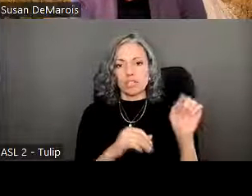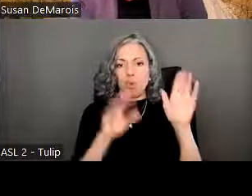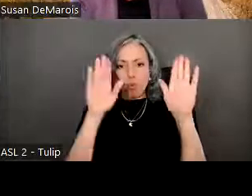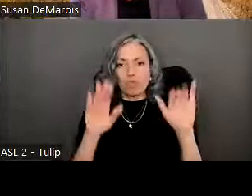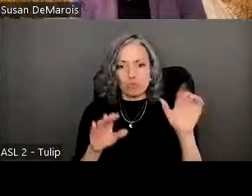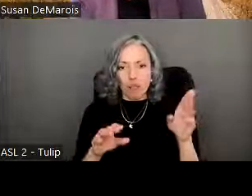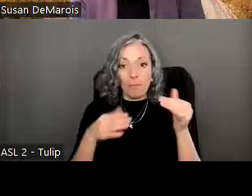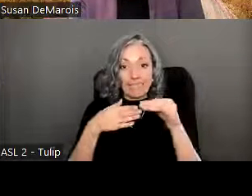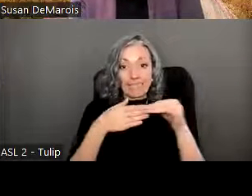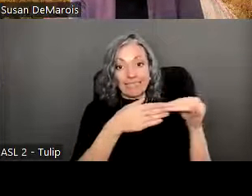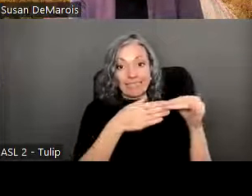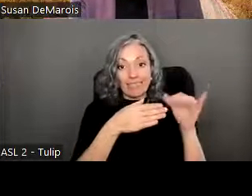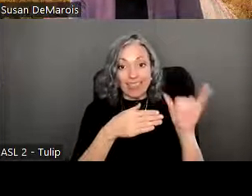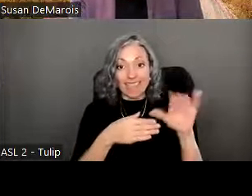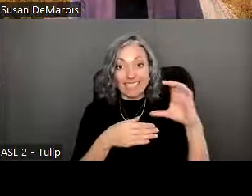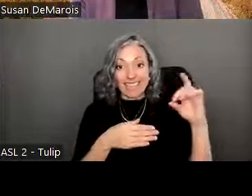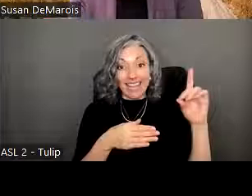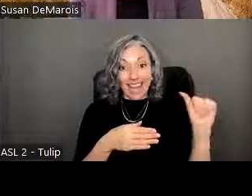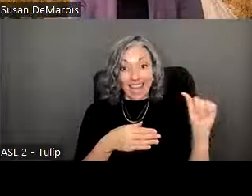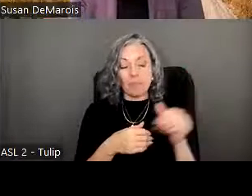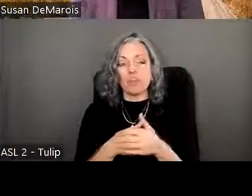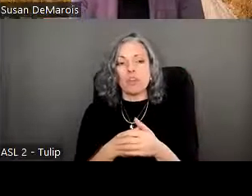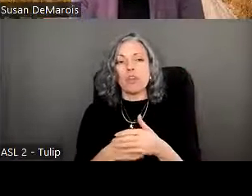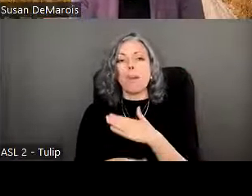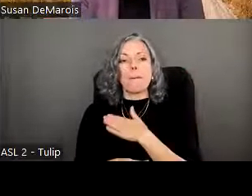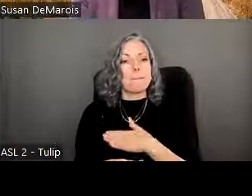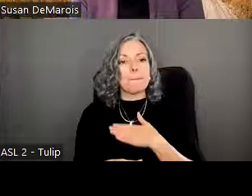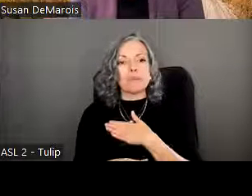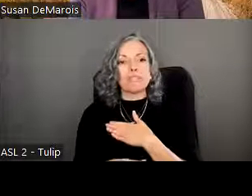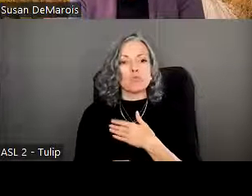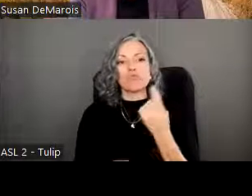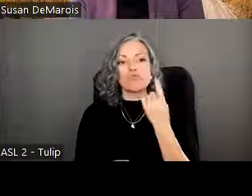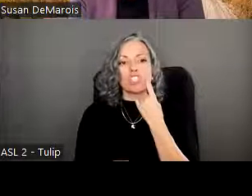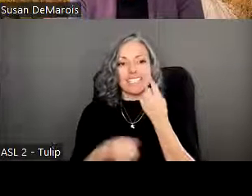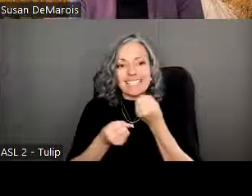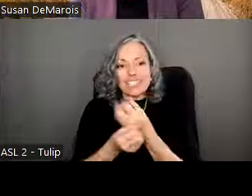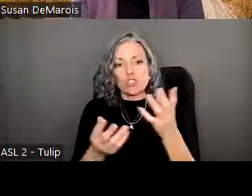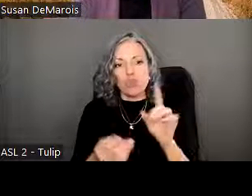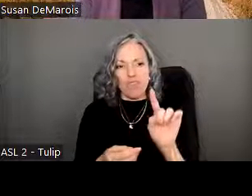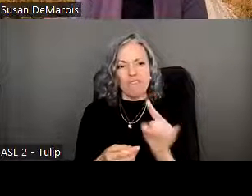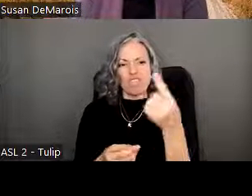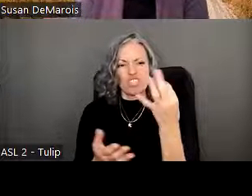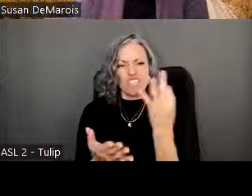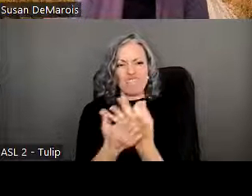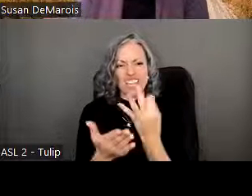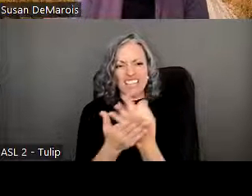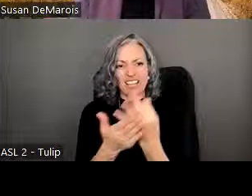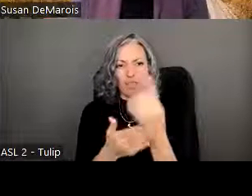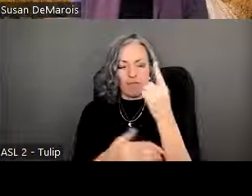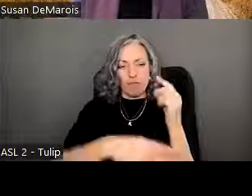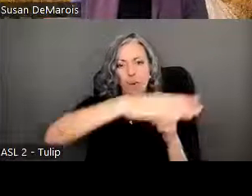that at CDA. We also are pleased that we just issued the first round of funding for Bridge to